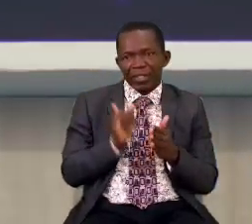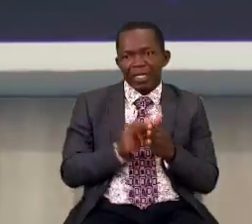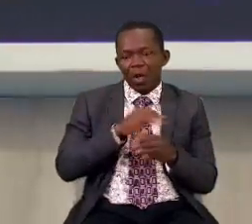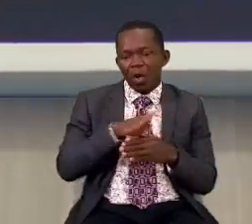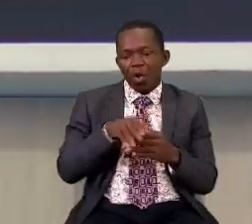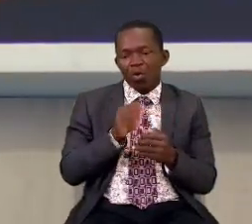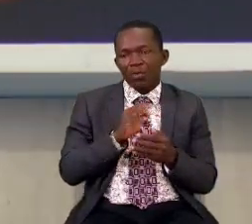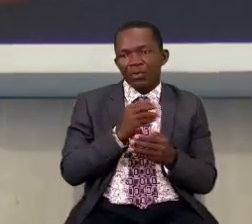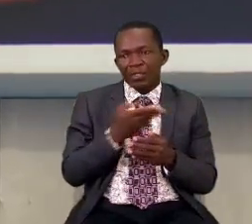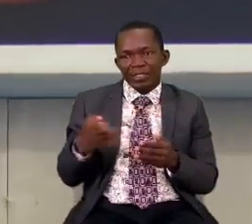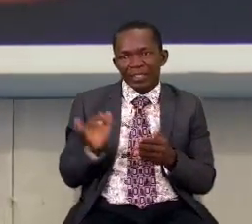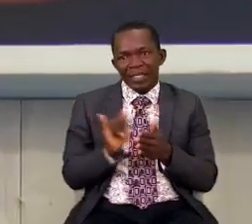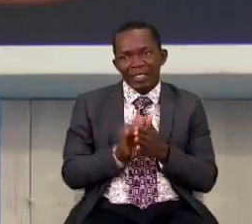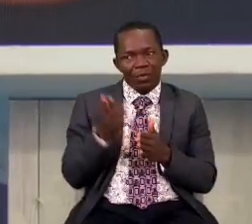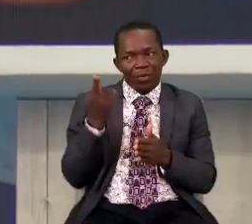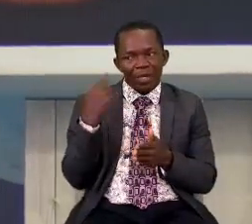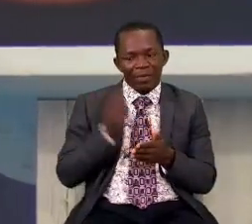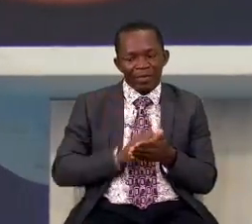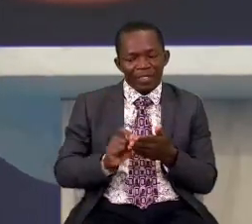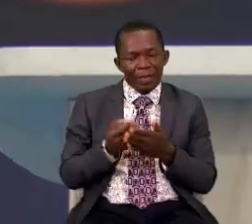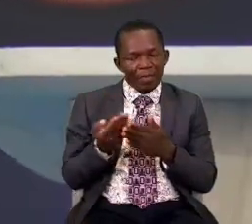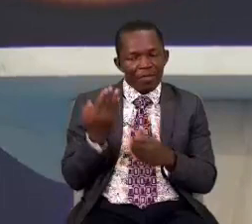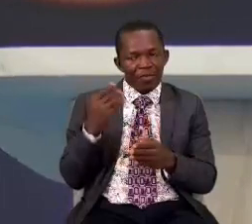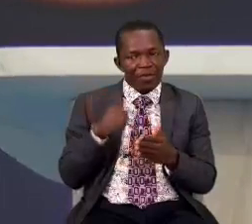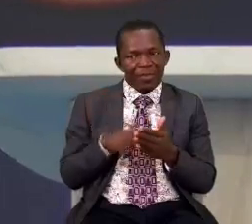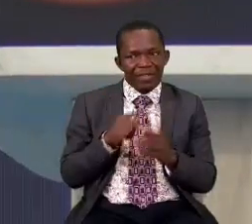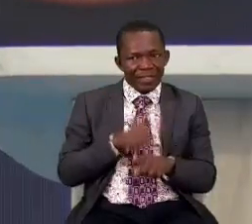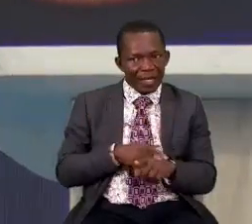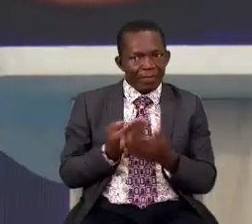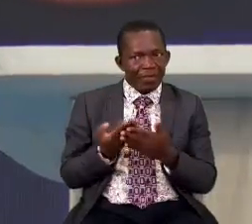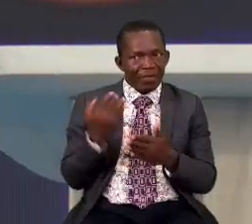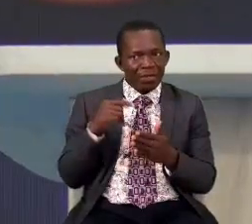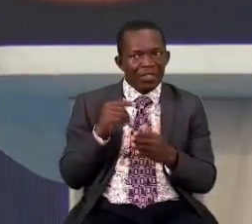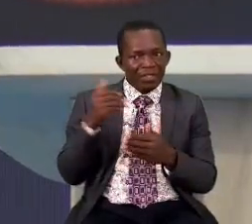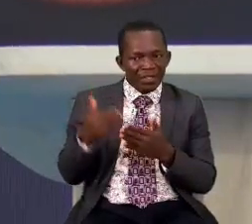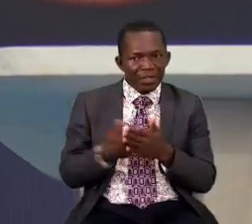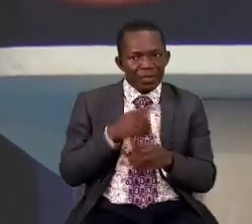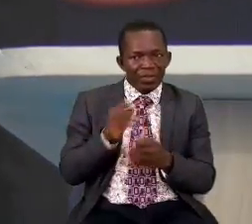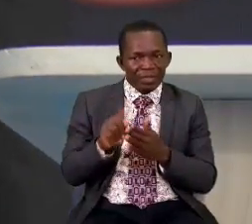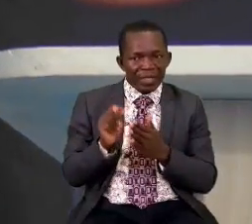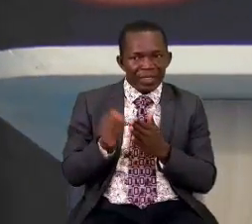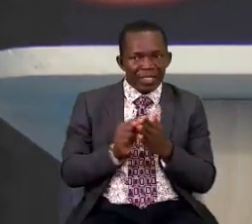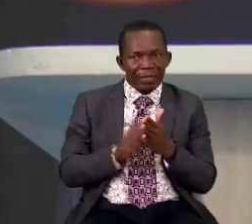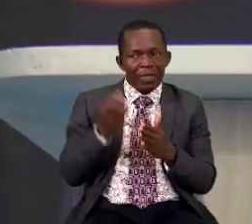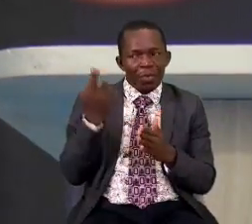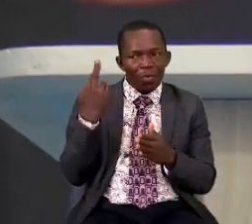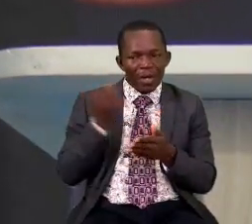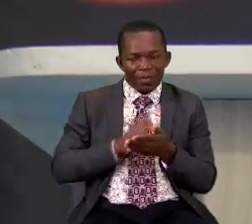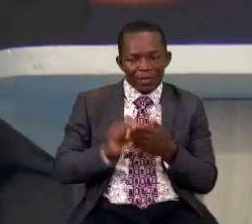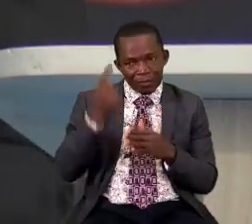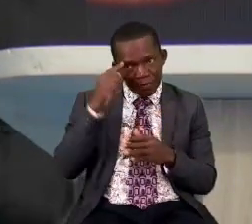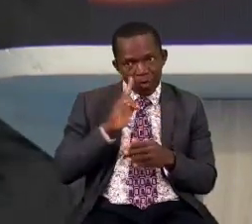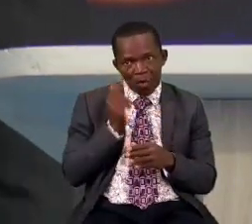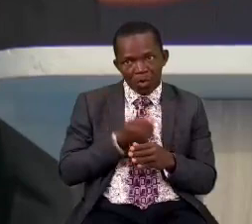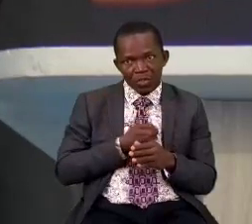for our learning upon whom the ends of the world are come that through the grace of God the same Grace in them